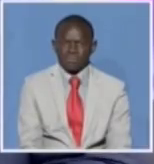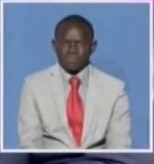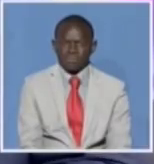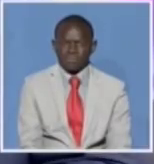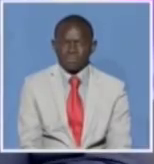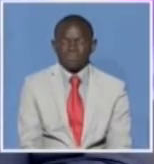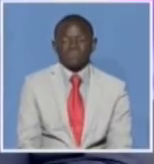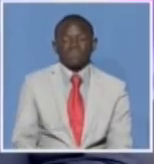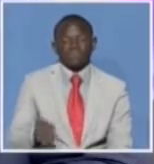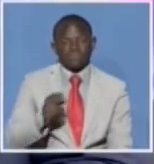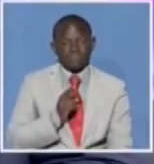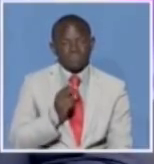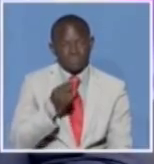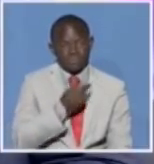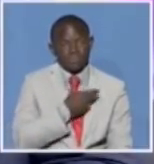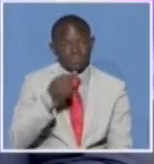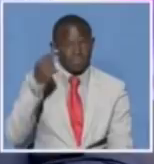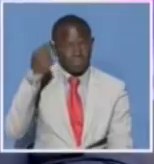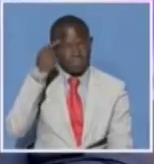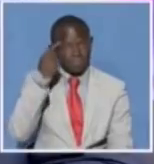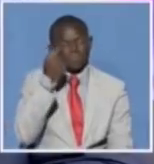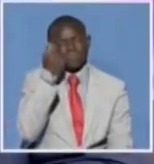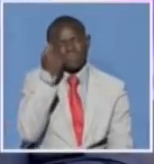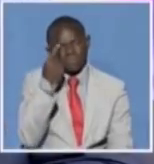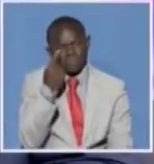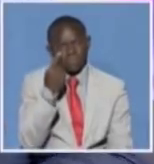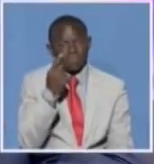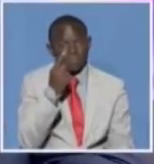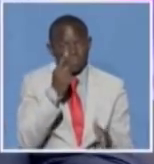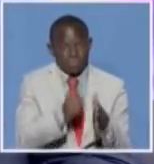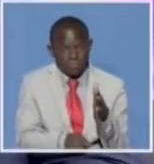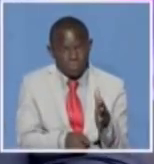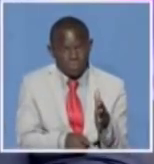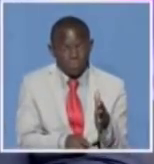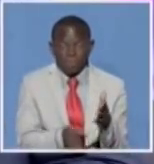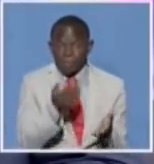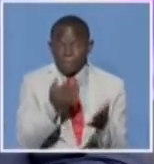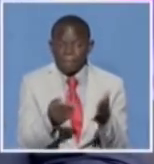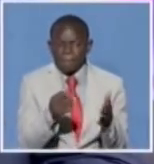center where we had materials tampered with, that's unacceptable.